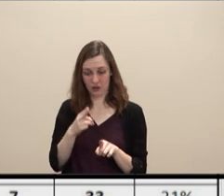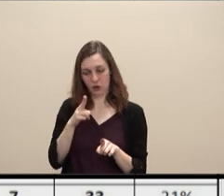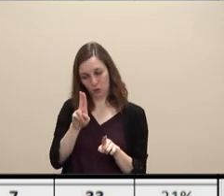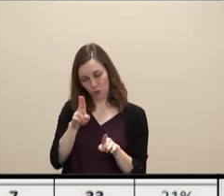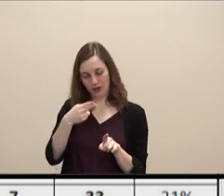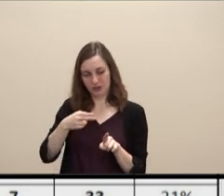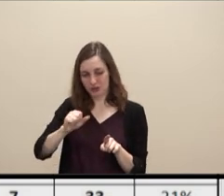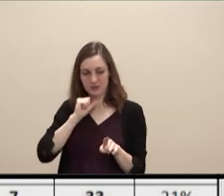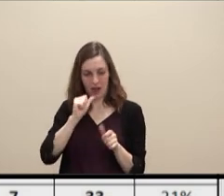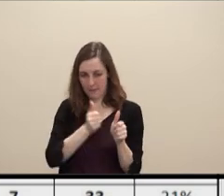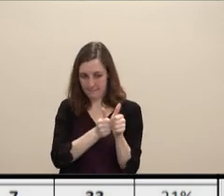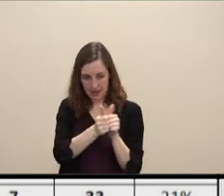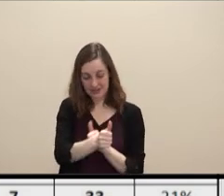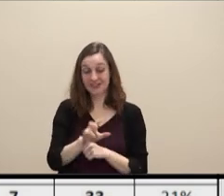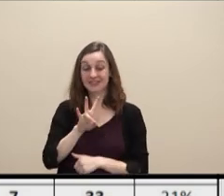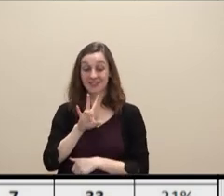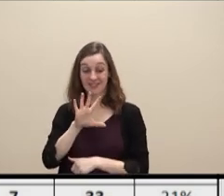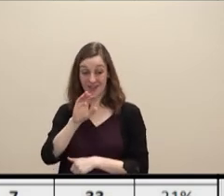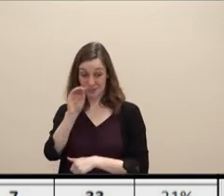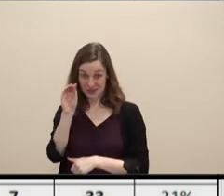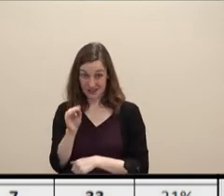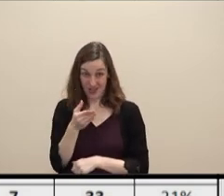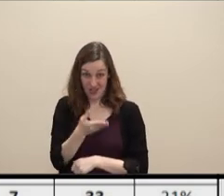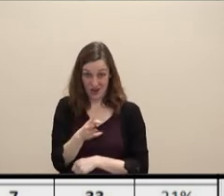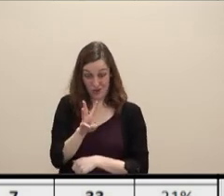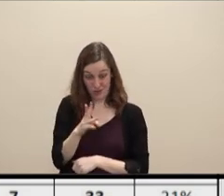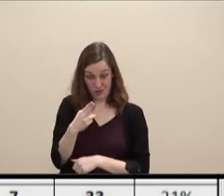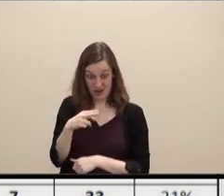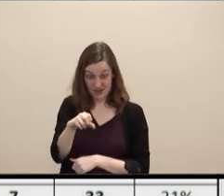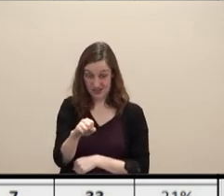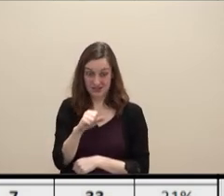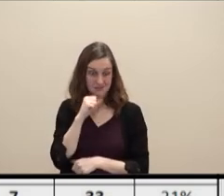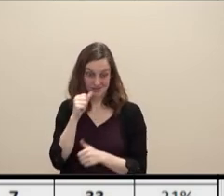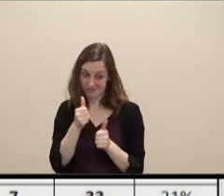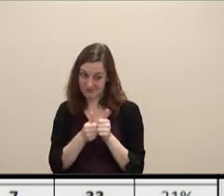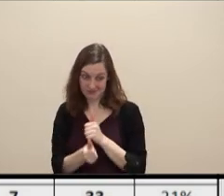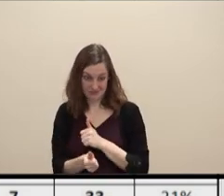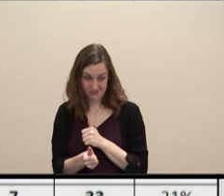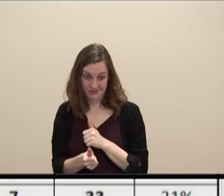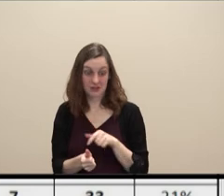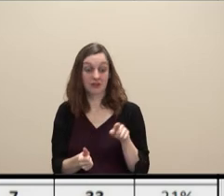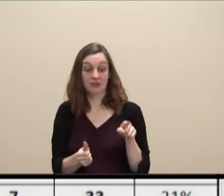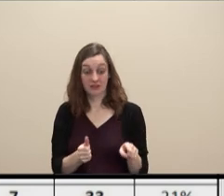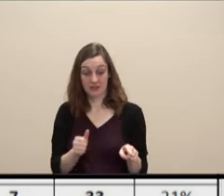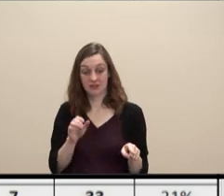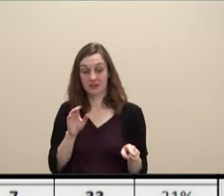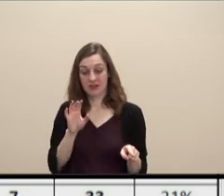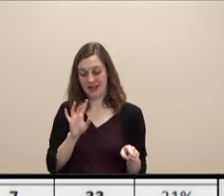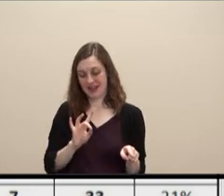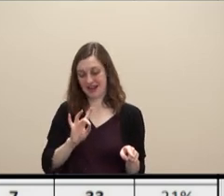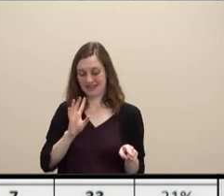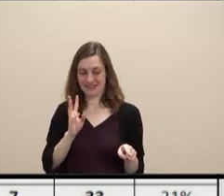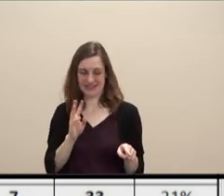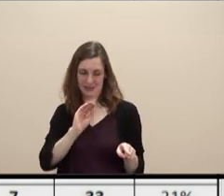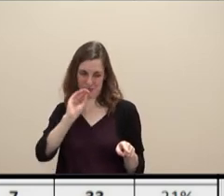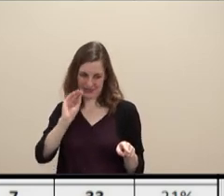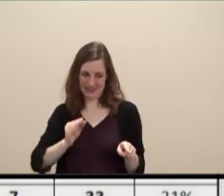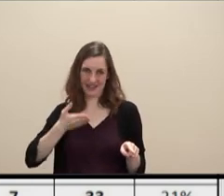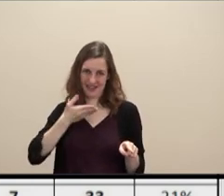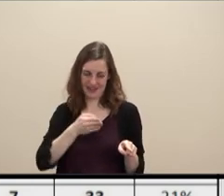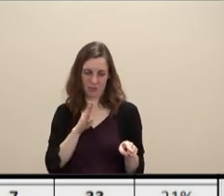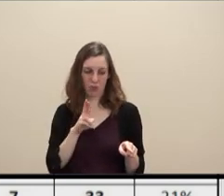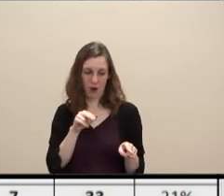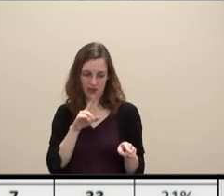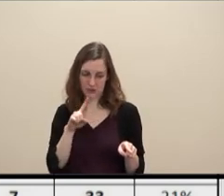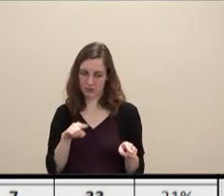didn't pass, and 86% at Brazos. So even the ones who are showing up, there's a lag in their ability to pass the